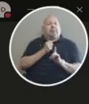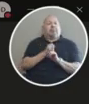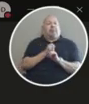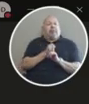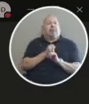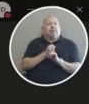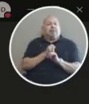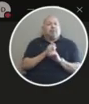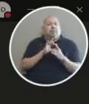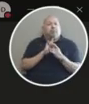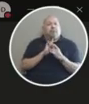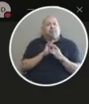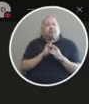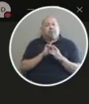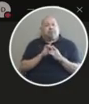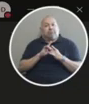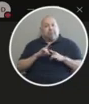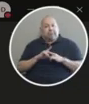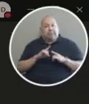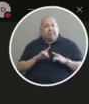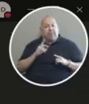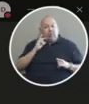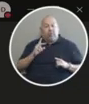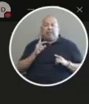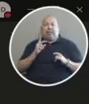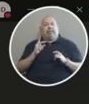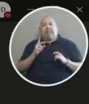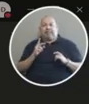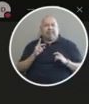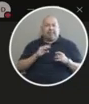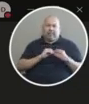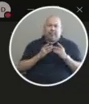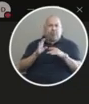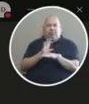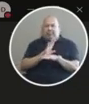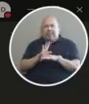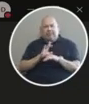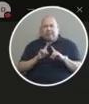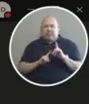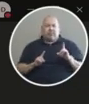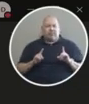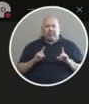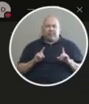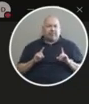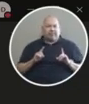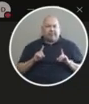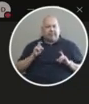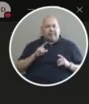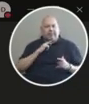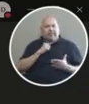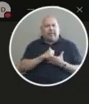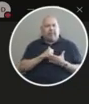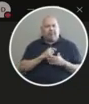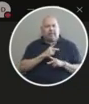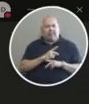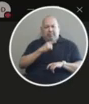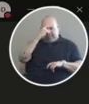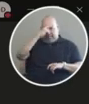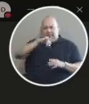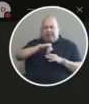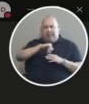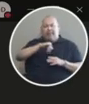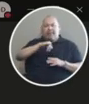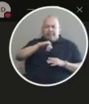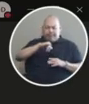impact relative to the overall size of the number of businesses that are currently needing this assistance. But keep in mind that